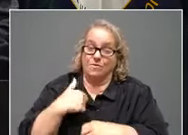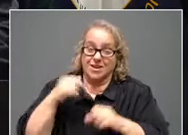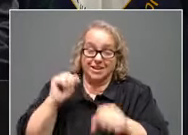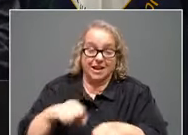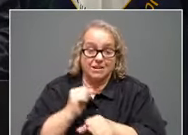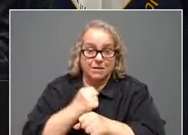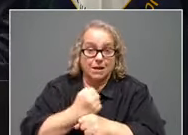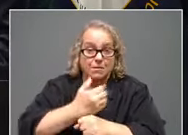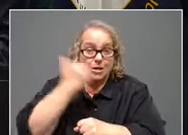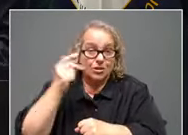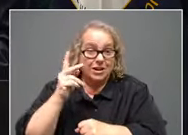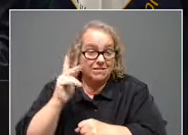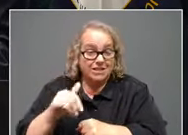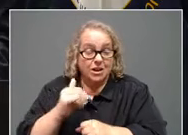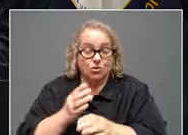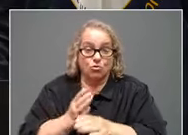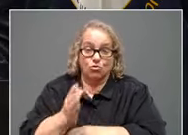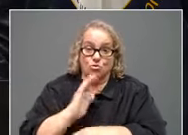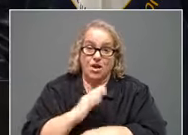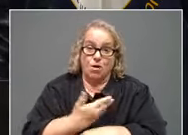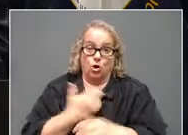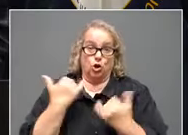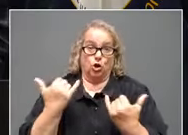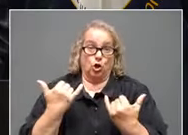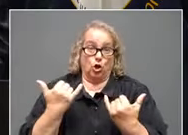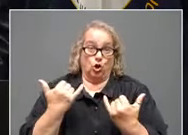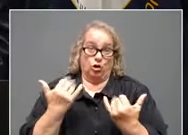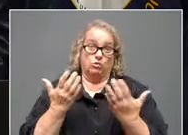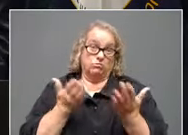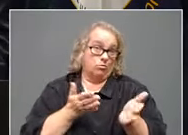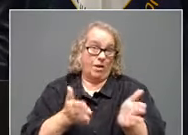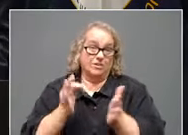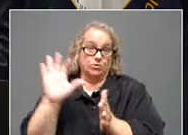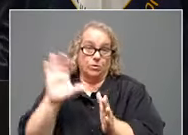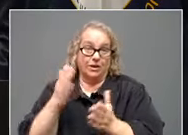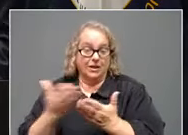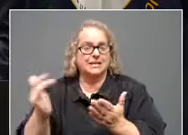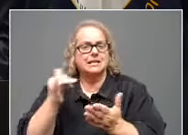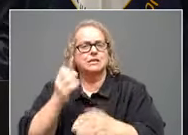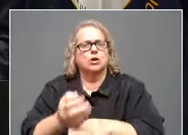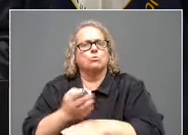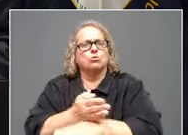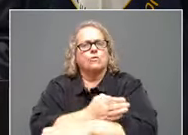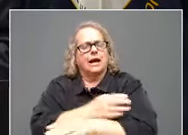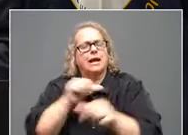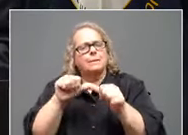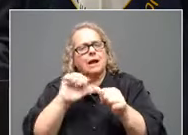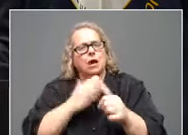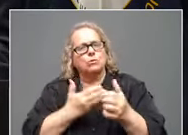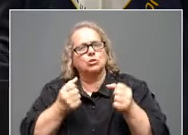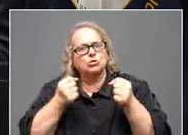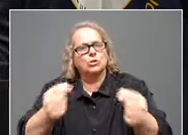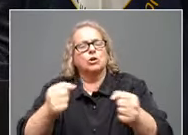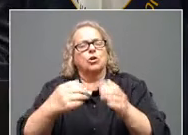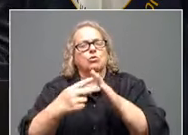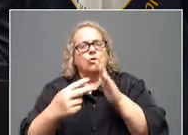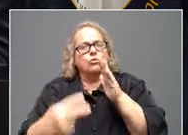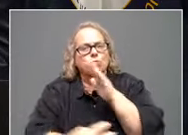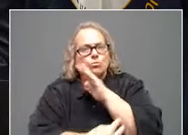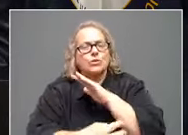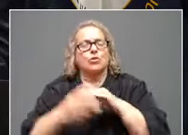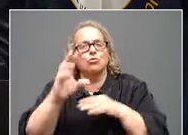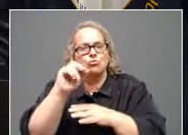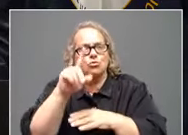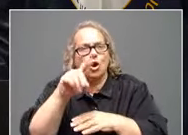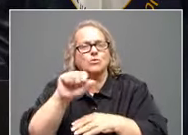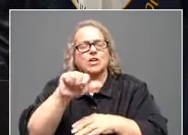Kentucky through our current means is by improving and maintaining our streets and roads and other parts of our transportation infrastructure.